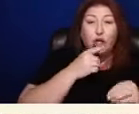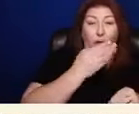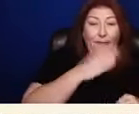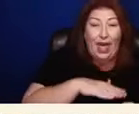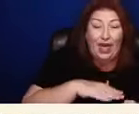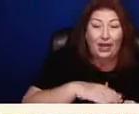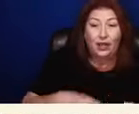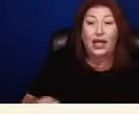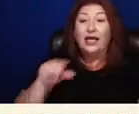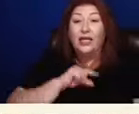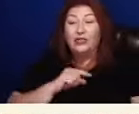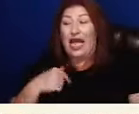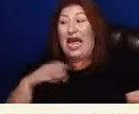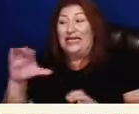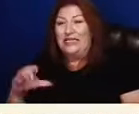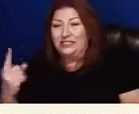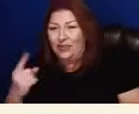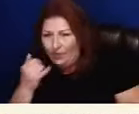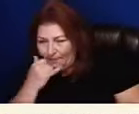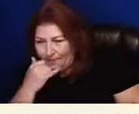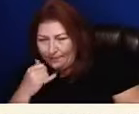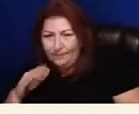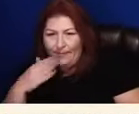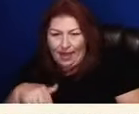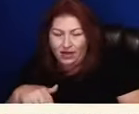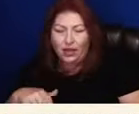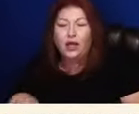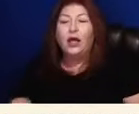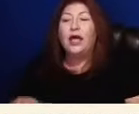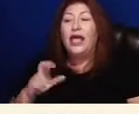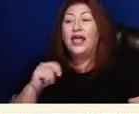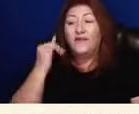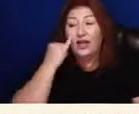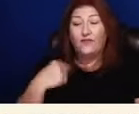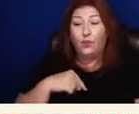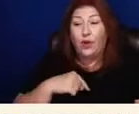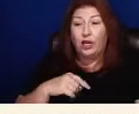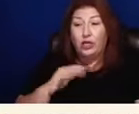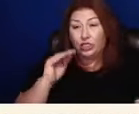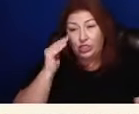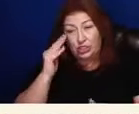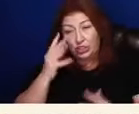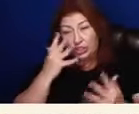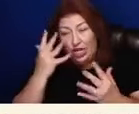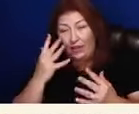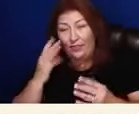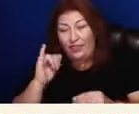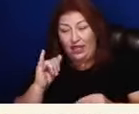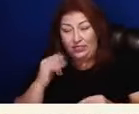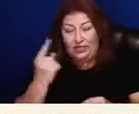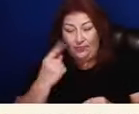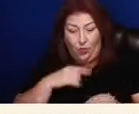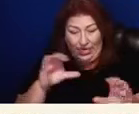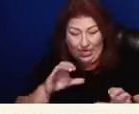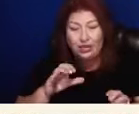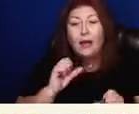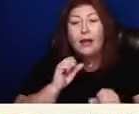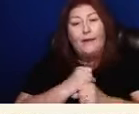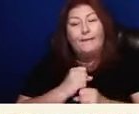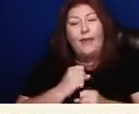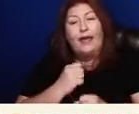if we're feeling shame from something that we've done, the way out of that is to take accountability, to make amends, to put appropriate boundaries